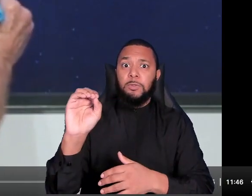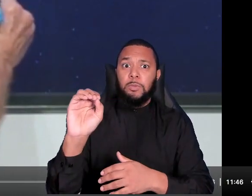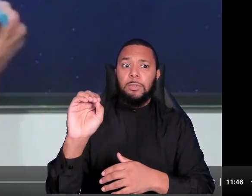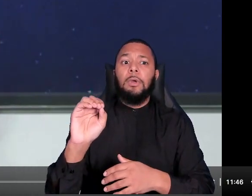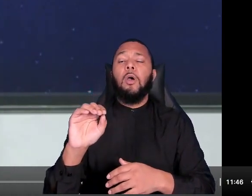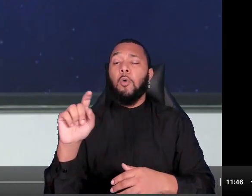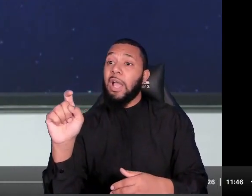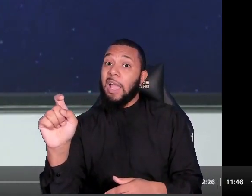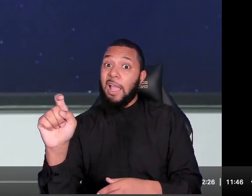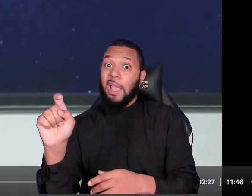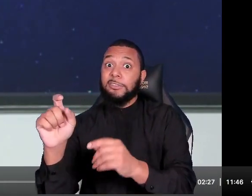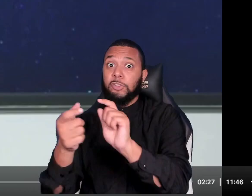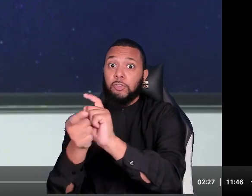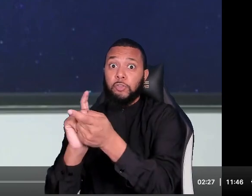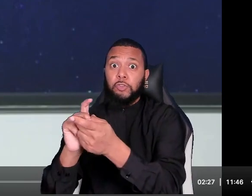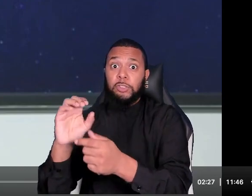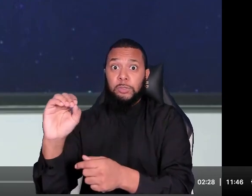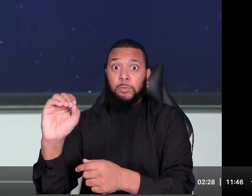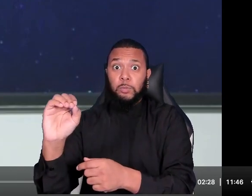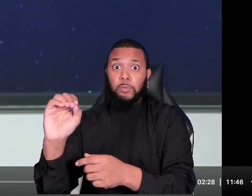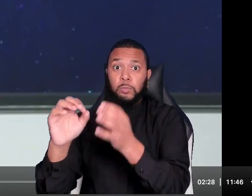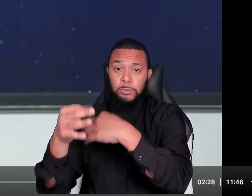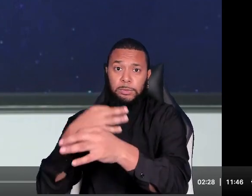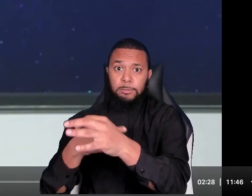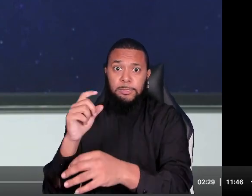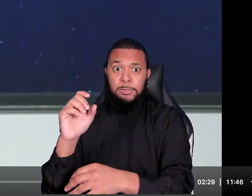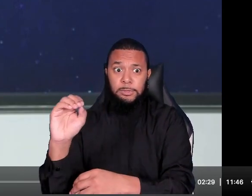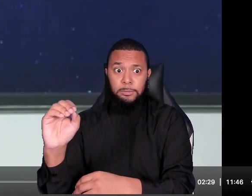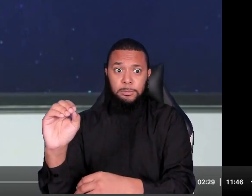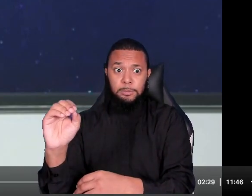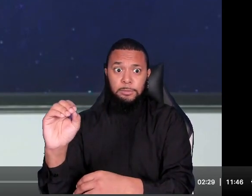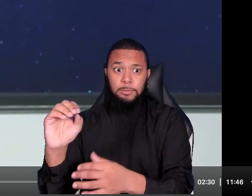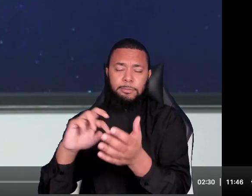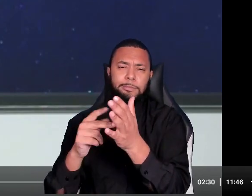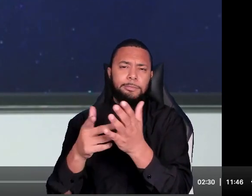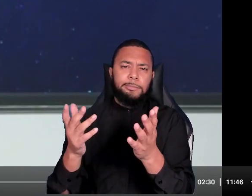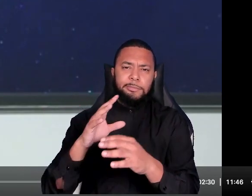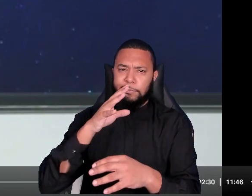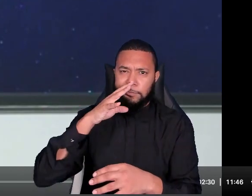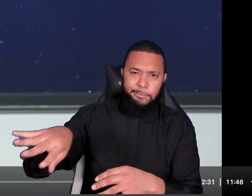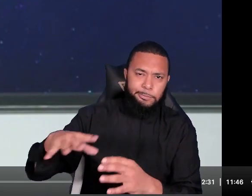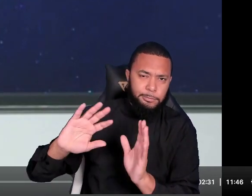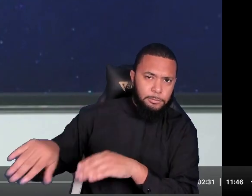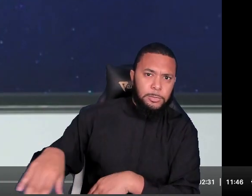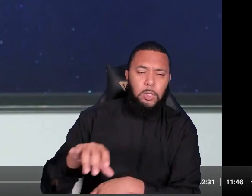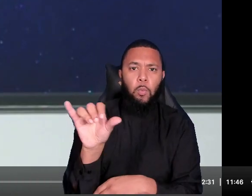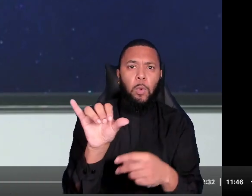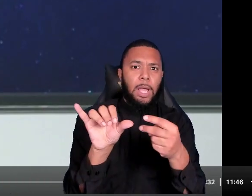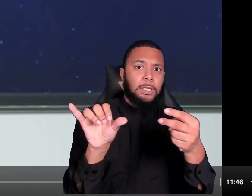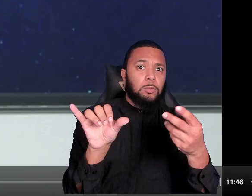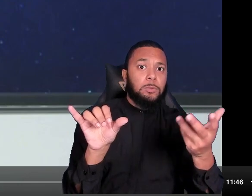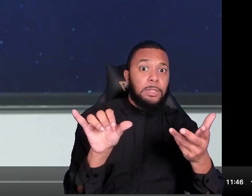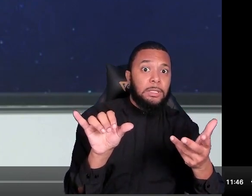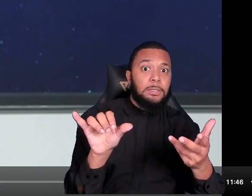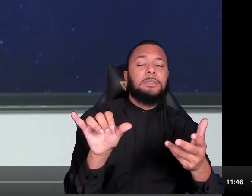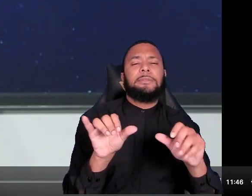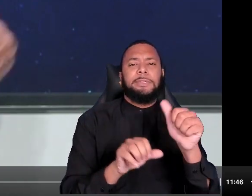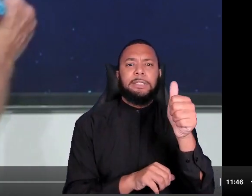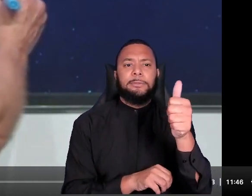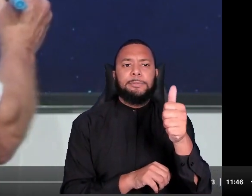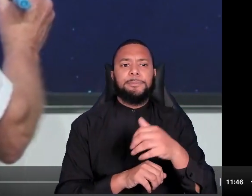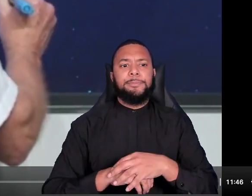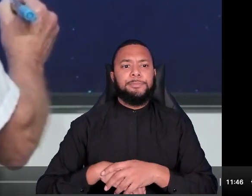let x be 0. And if x is 0, then I could just ignore it. And y would end up being? 10. 10,